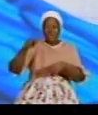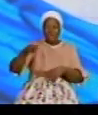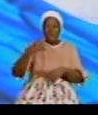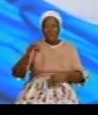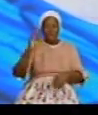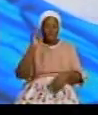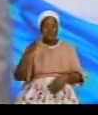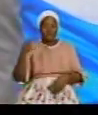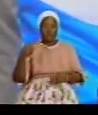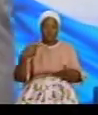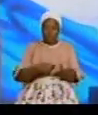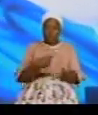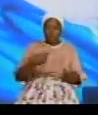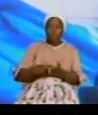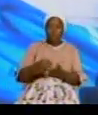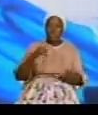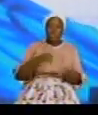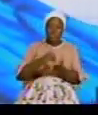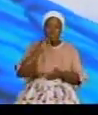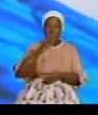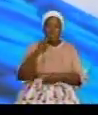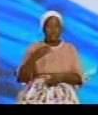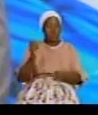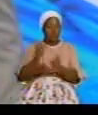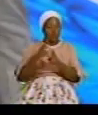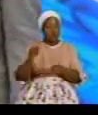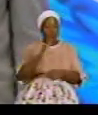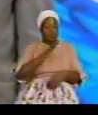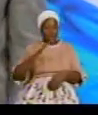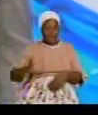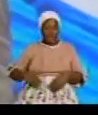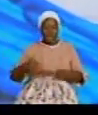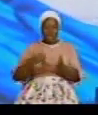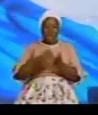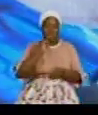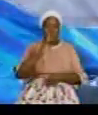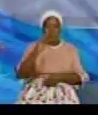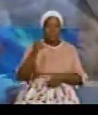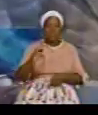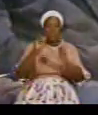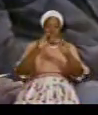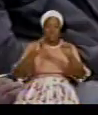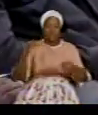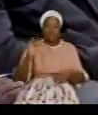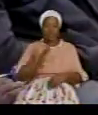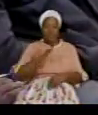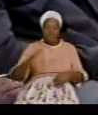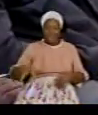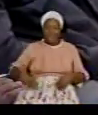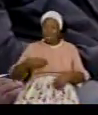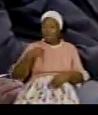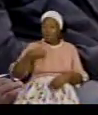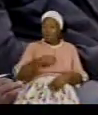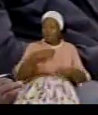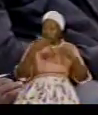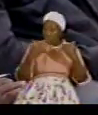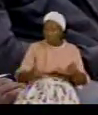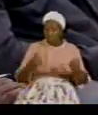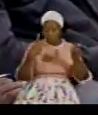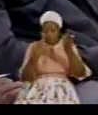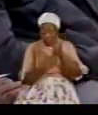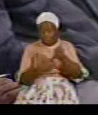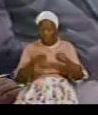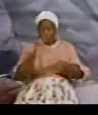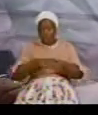gospel is. It's by the word of Christ. It's by the teaching of Christ. And we now hold on to